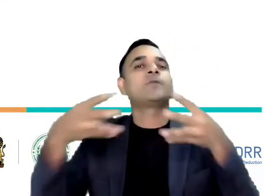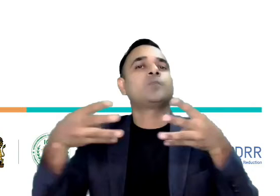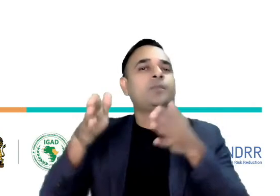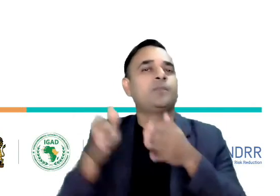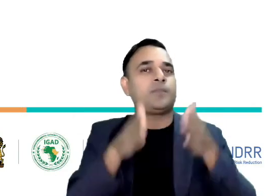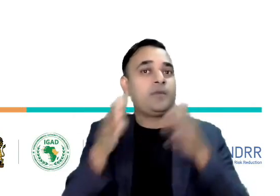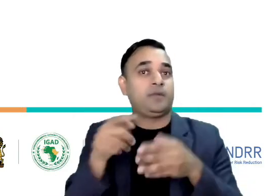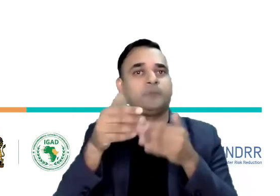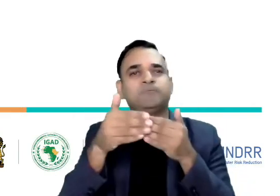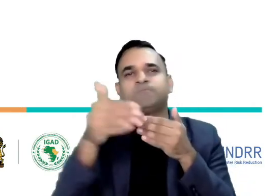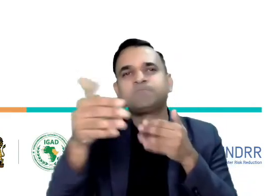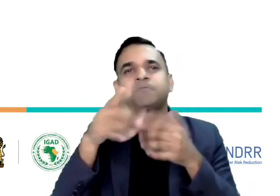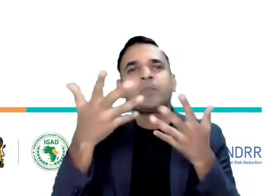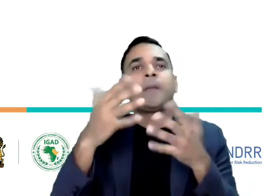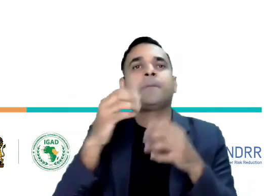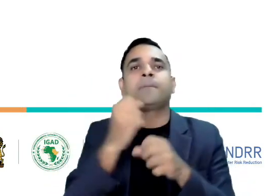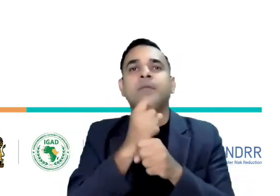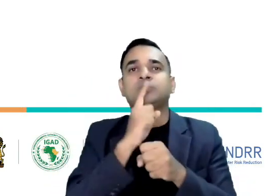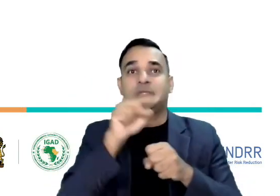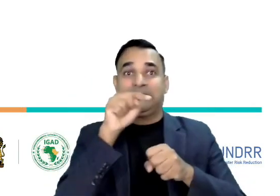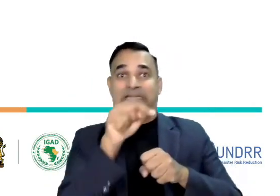this matrix.